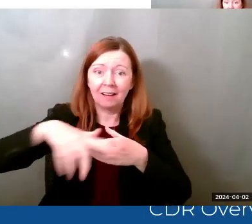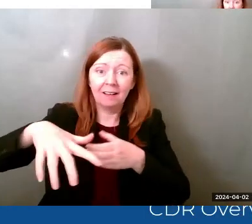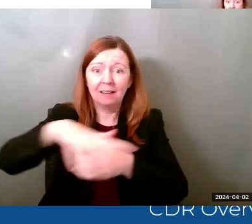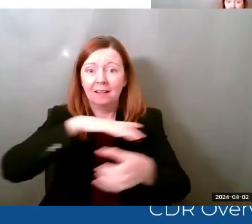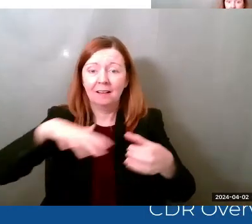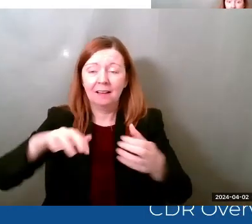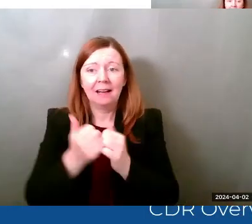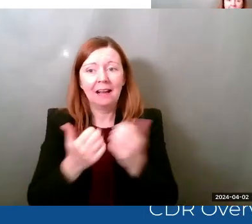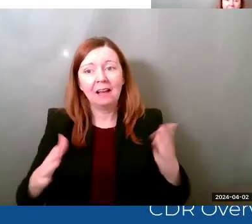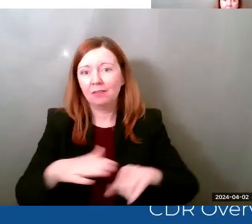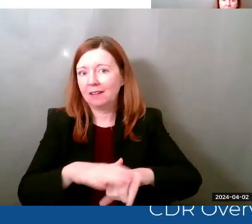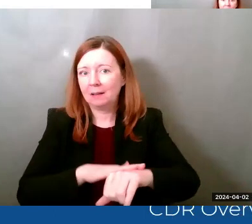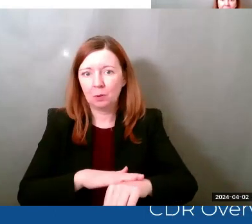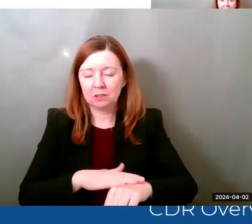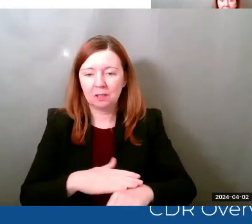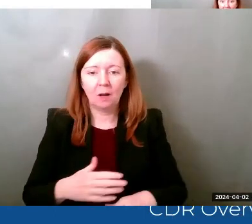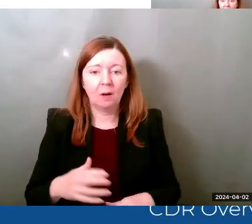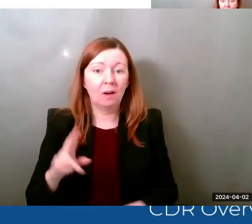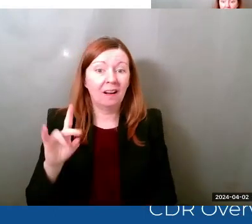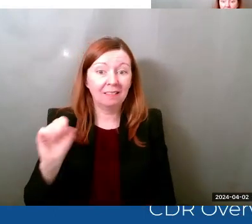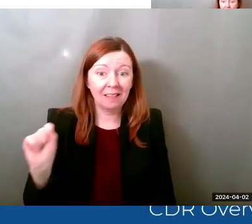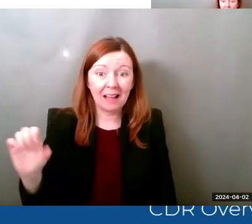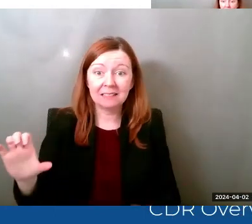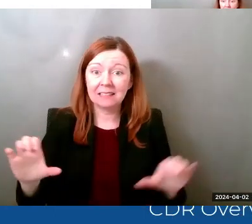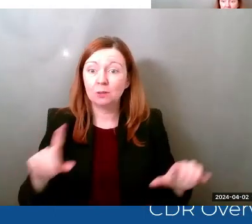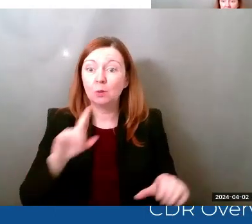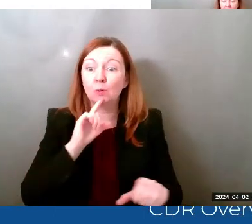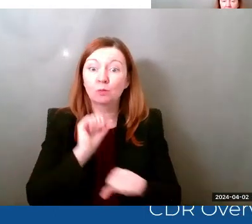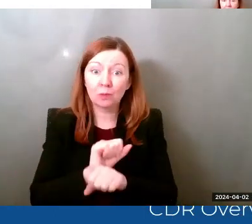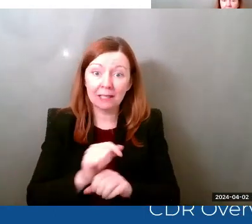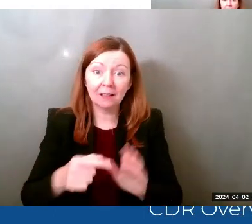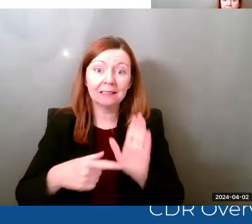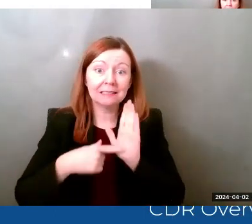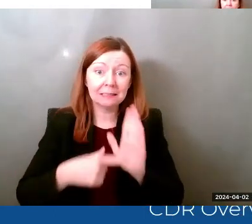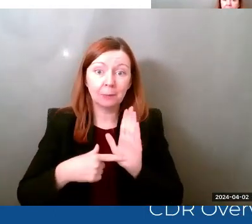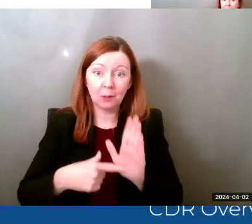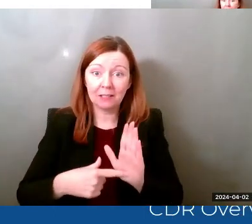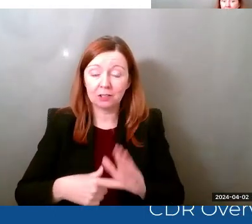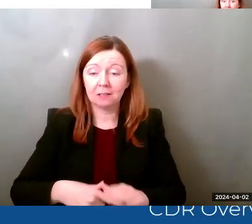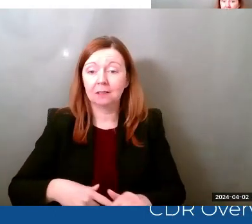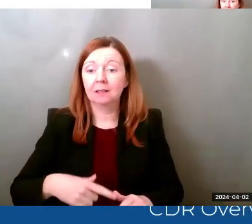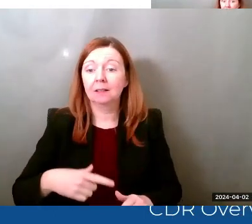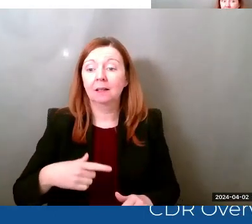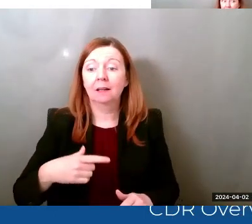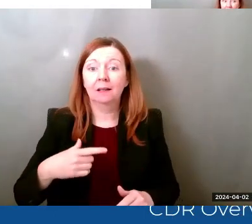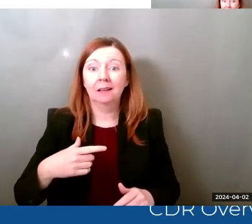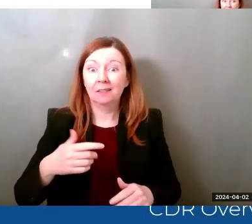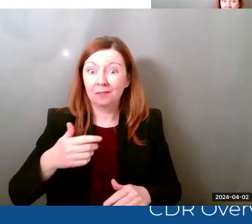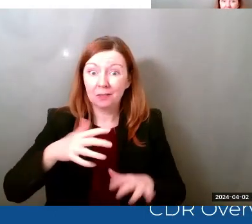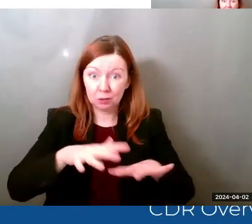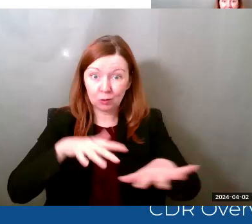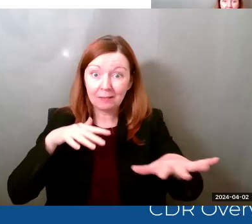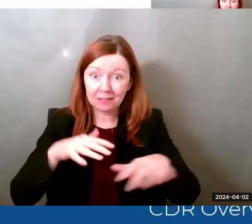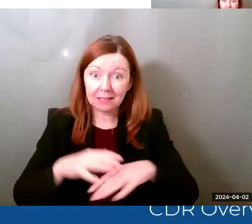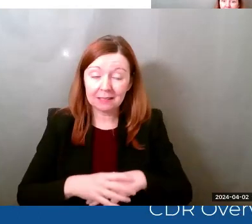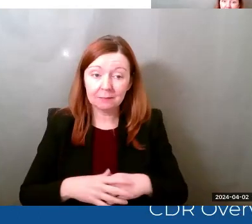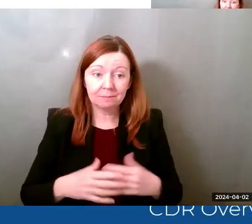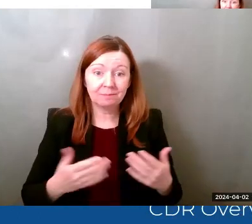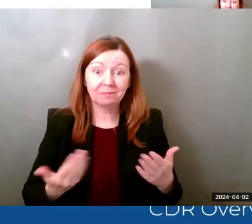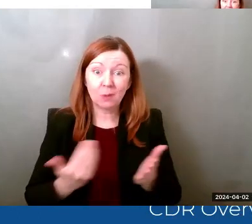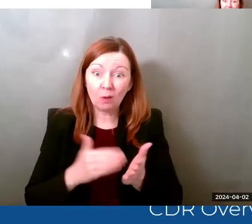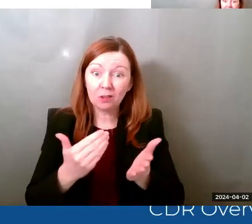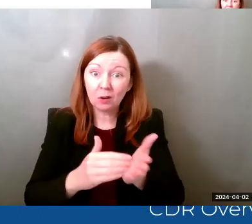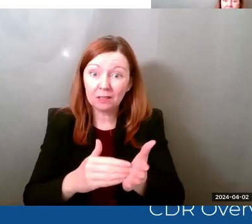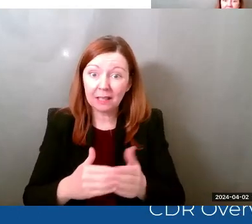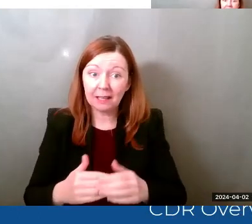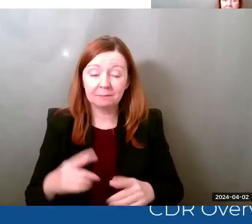everything. And so unless they do some kind of a real simulation of the traffic over and over